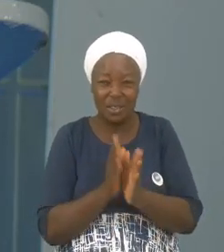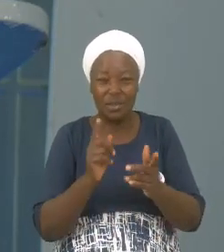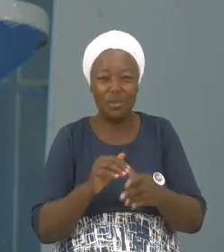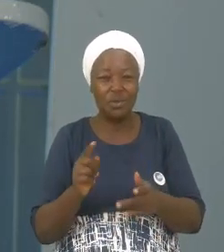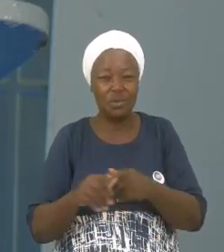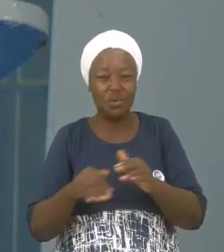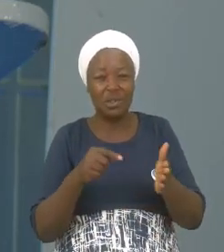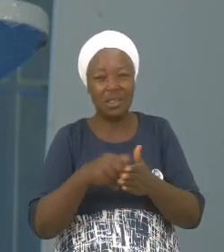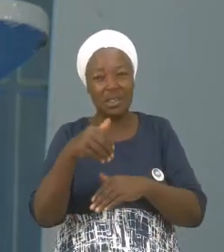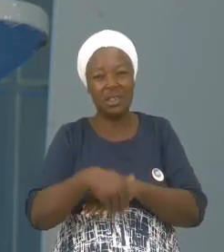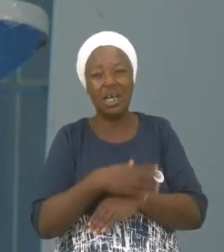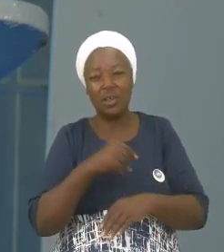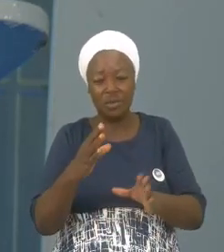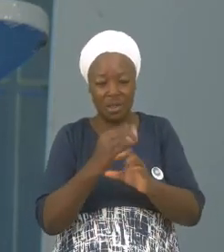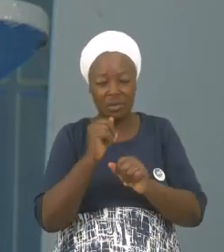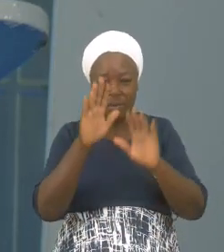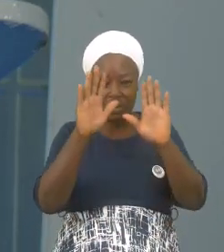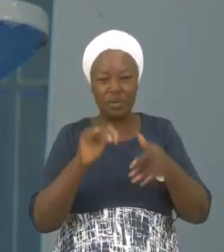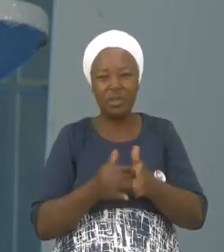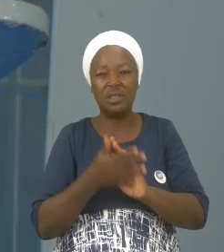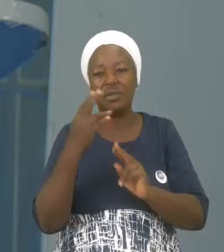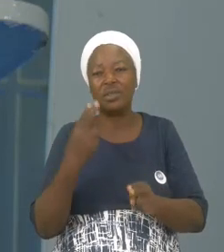in Jesus' name.